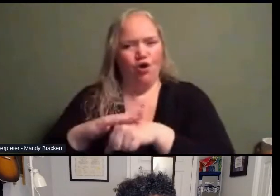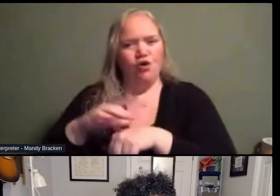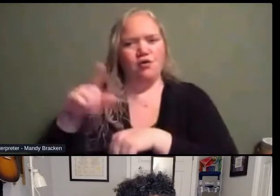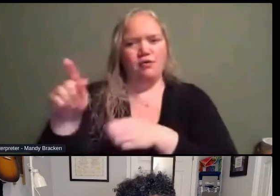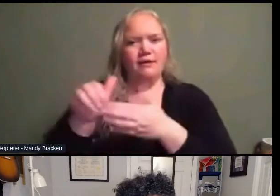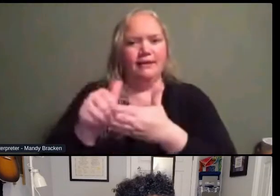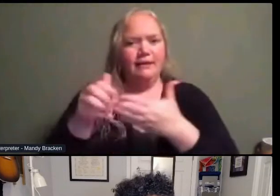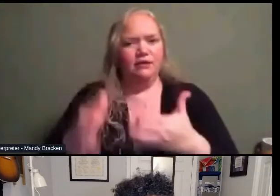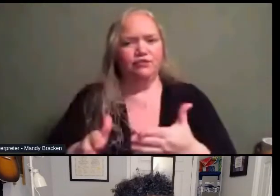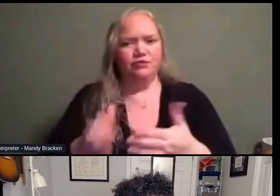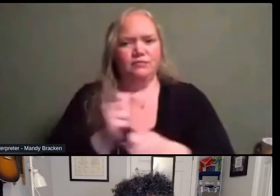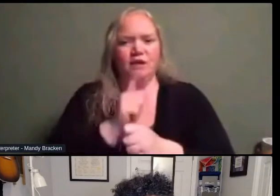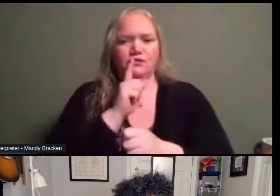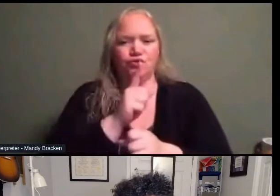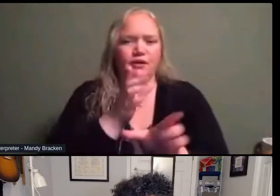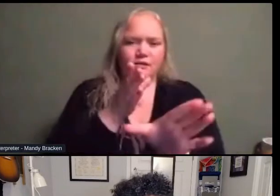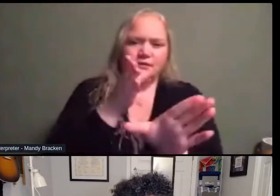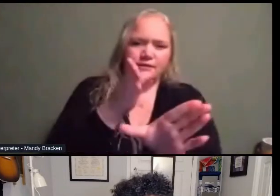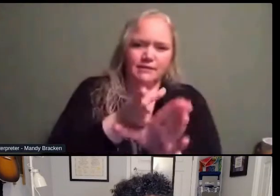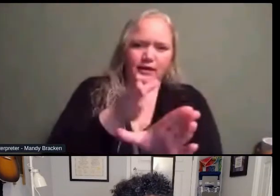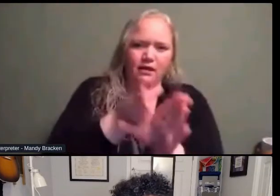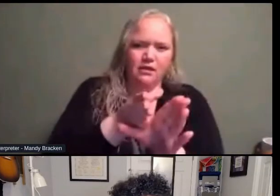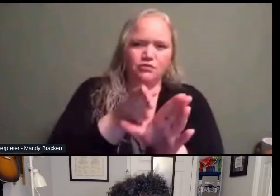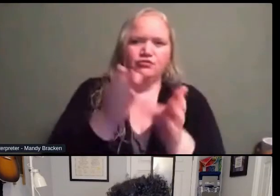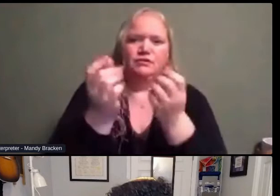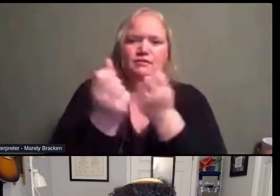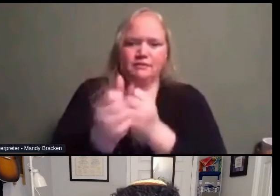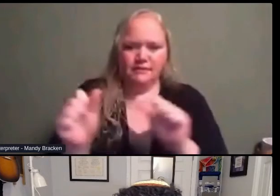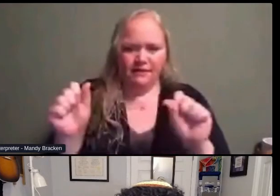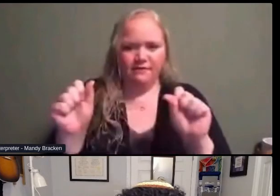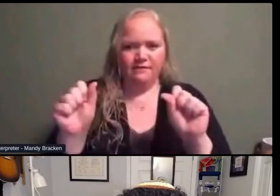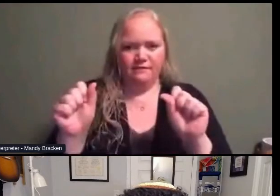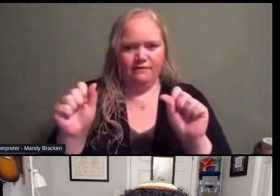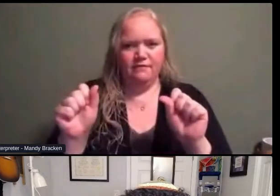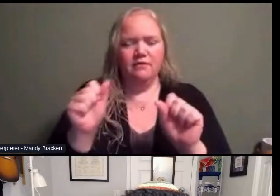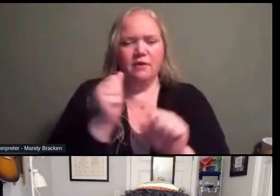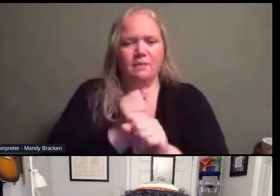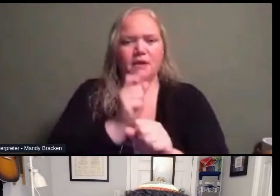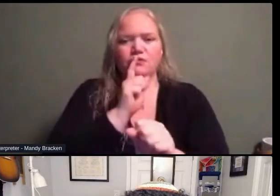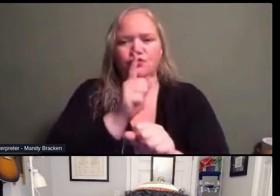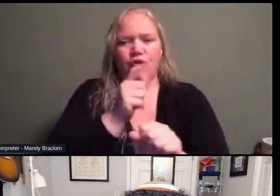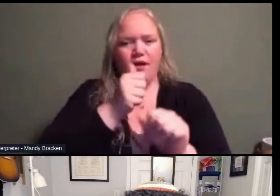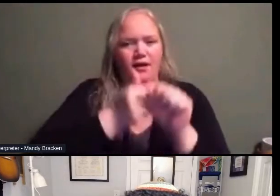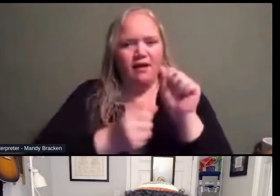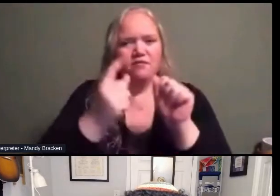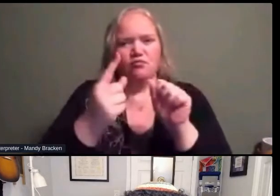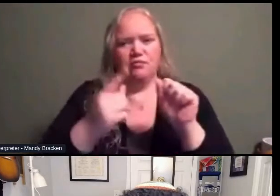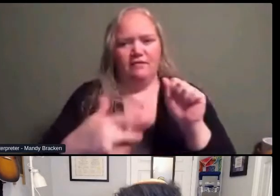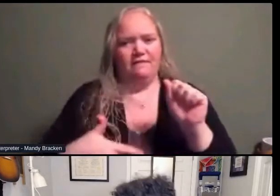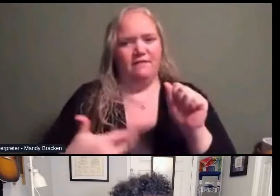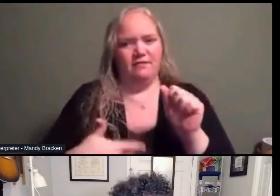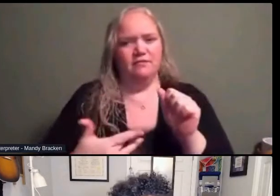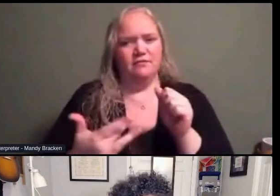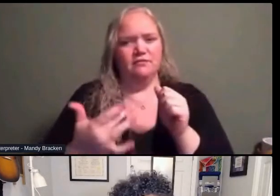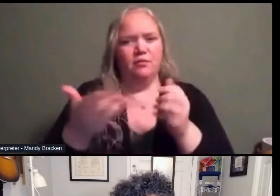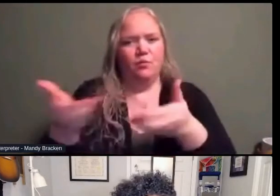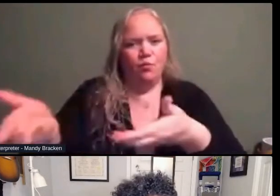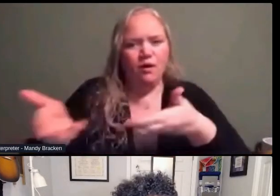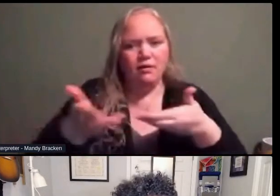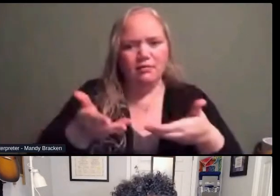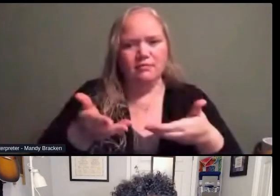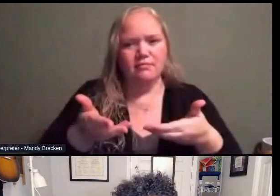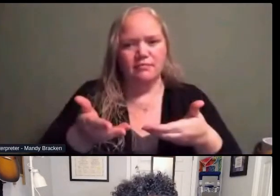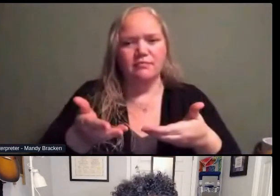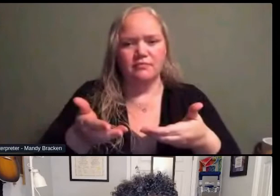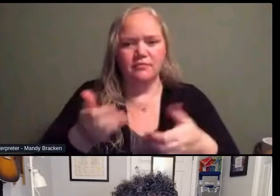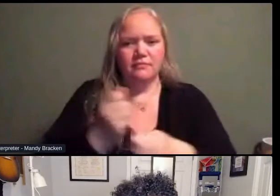truly inclusive, where everyone feels welcomed, and that their voice can be shouted from the rooftops. I don't have an